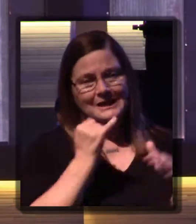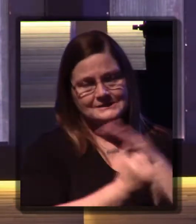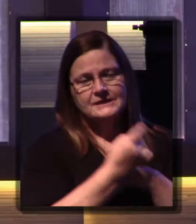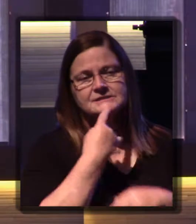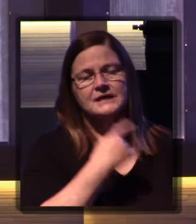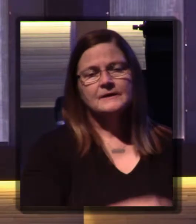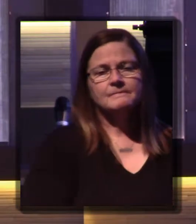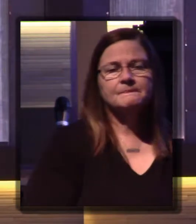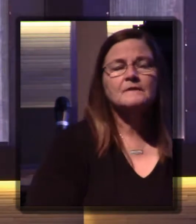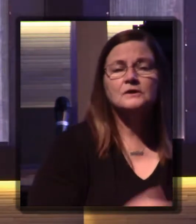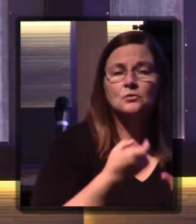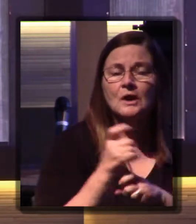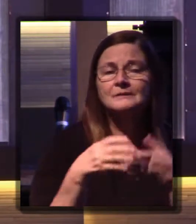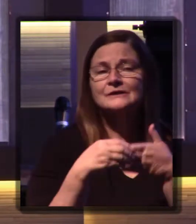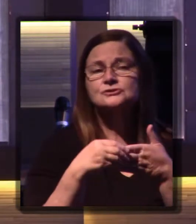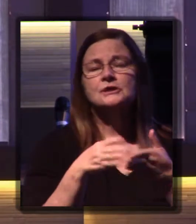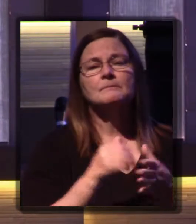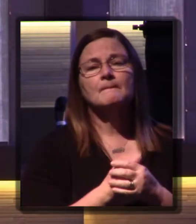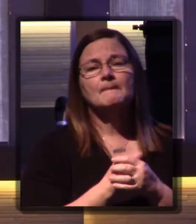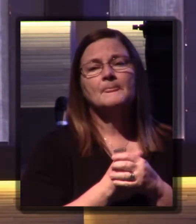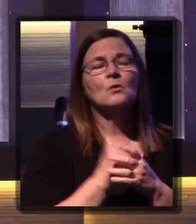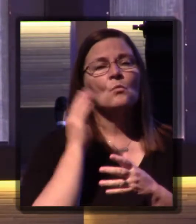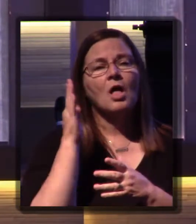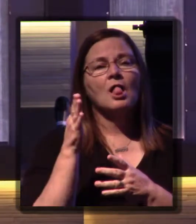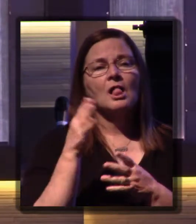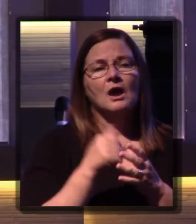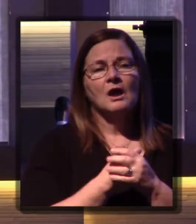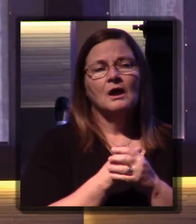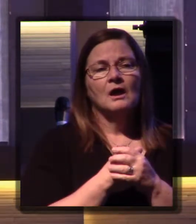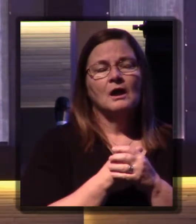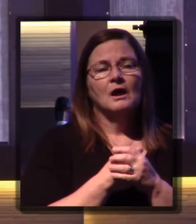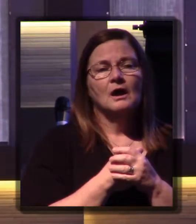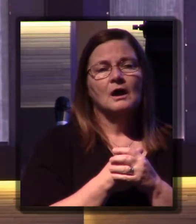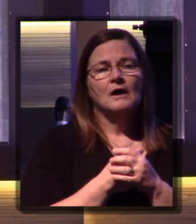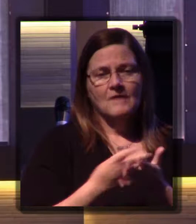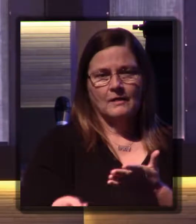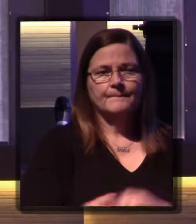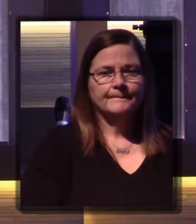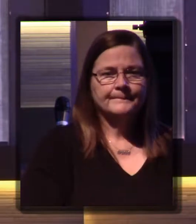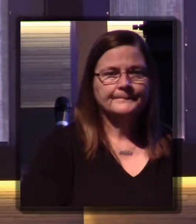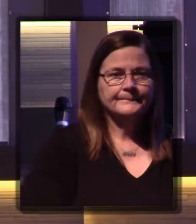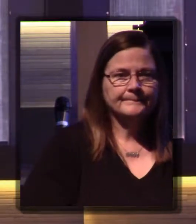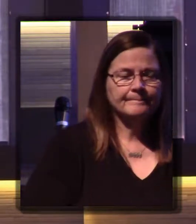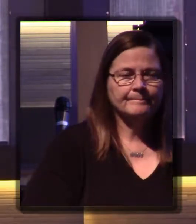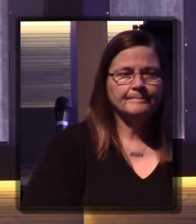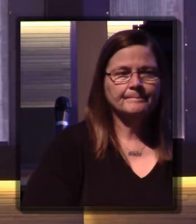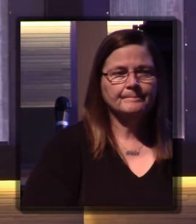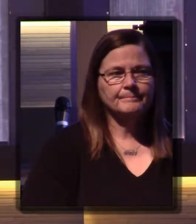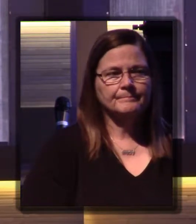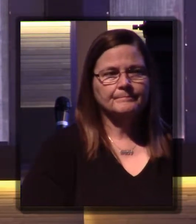saying that the corrupt leadership is eventually going to fail.